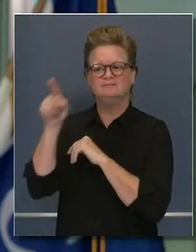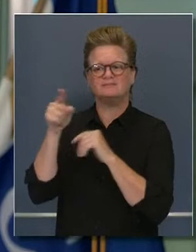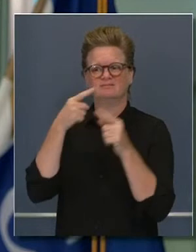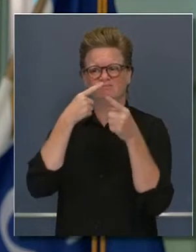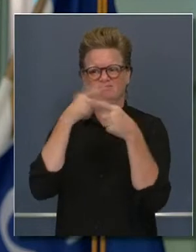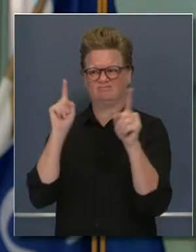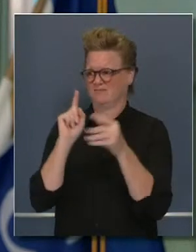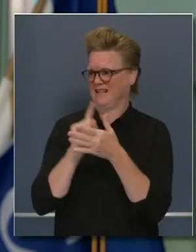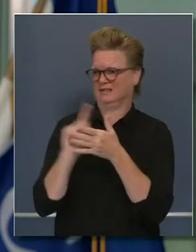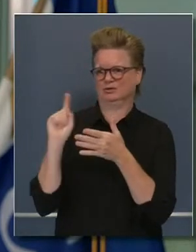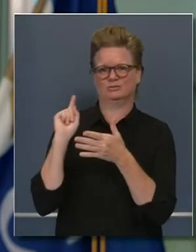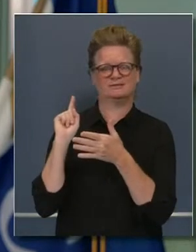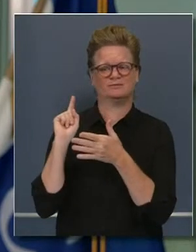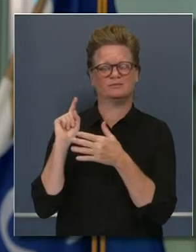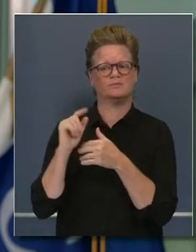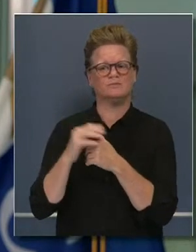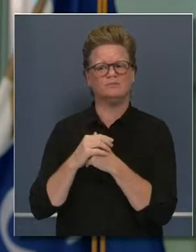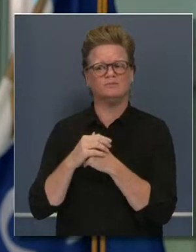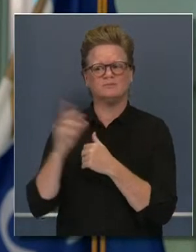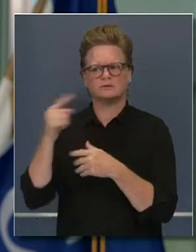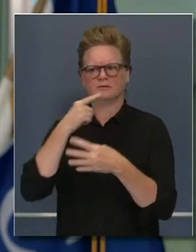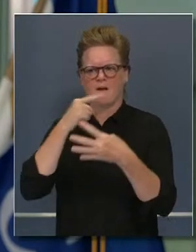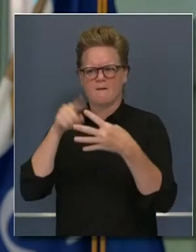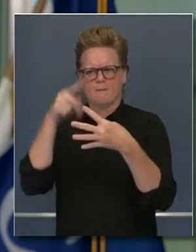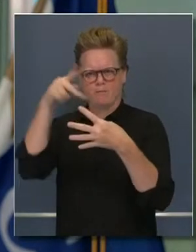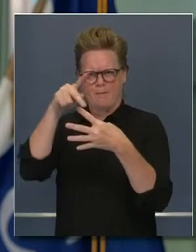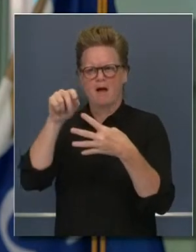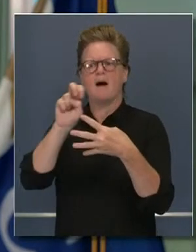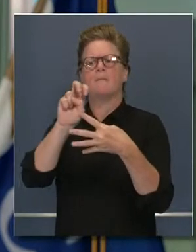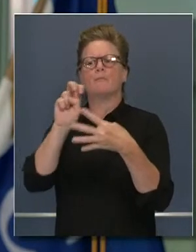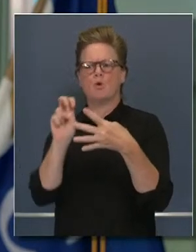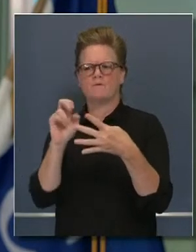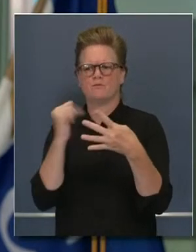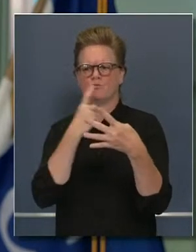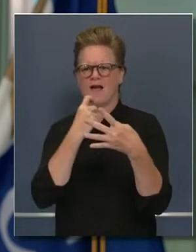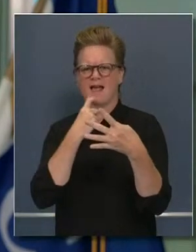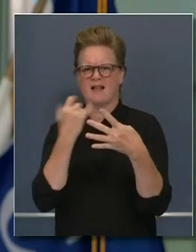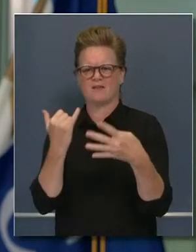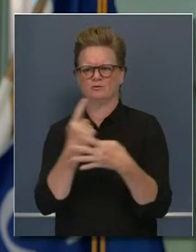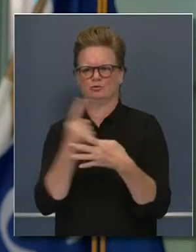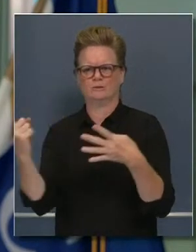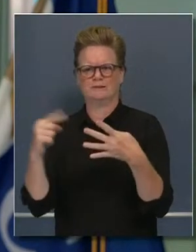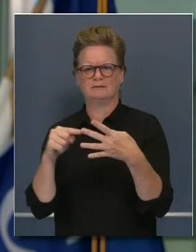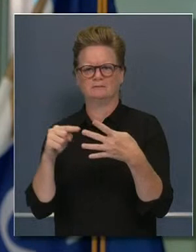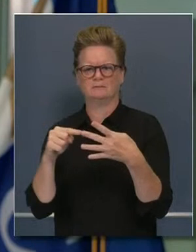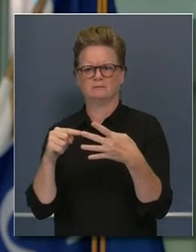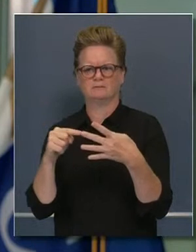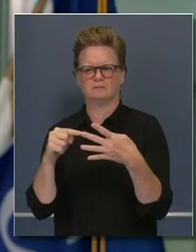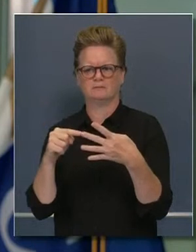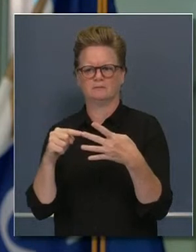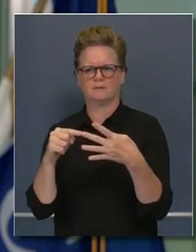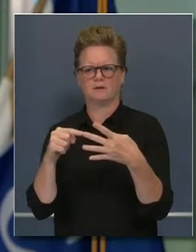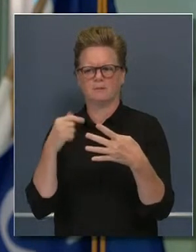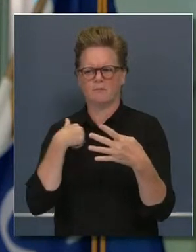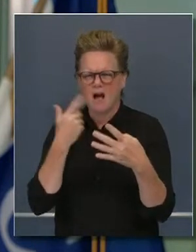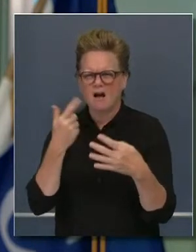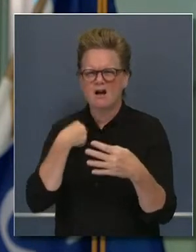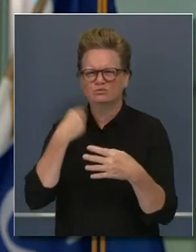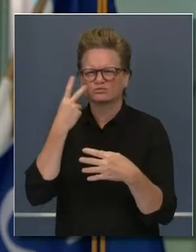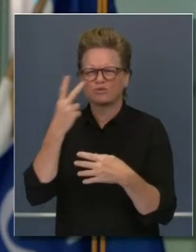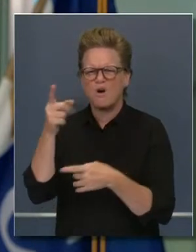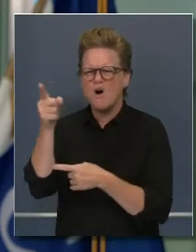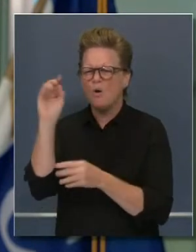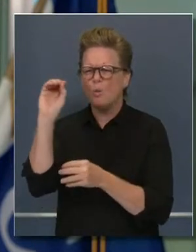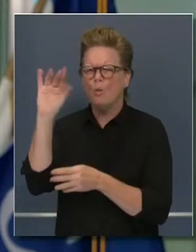move from purple to red this week, and then updated the public